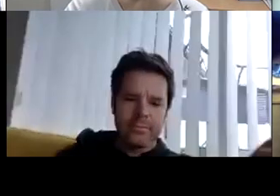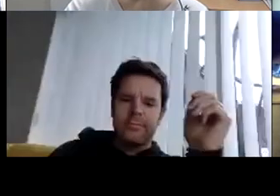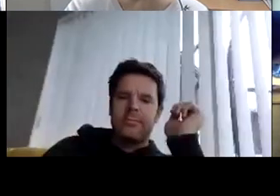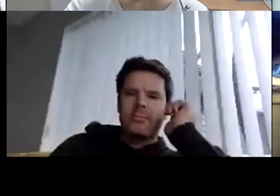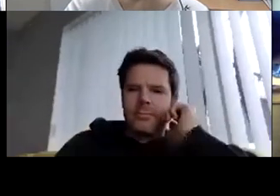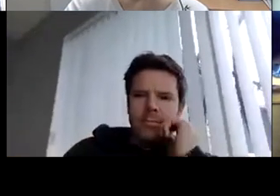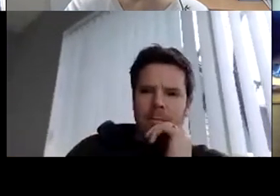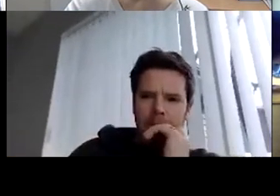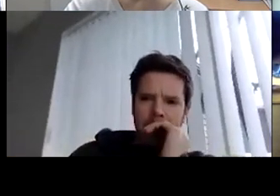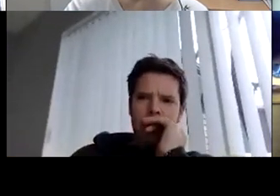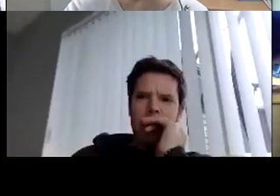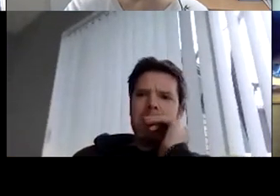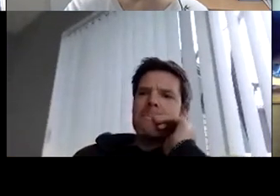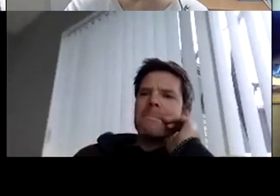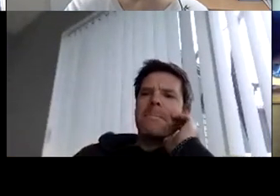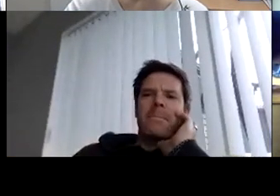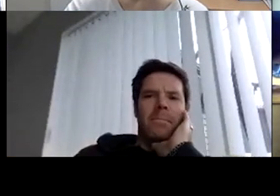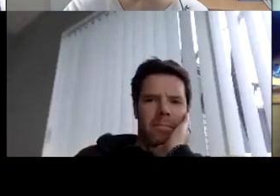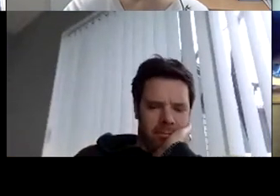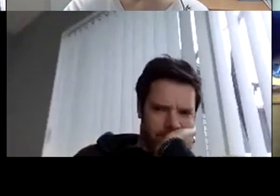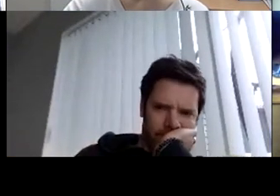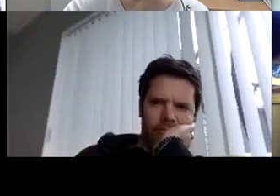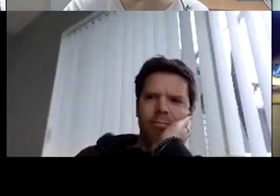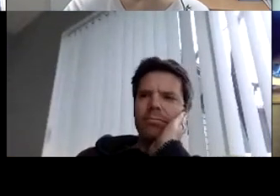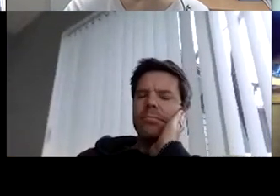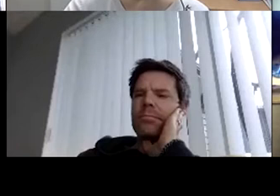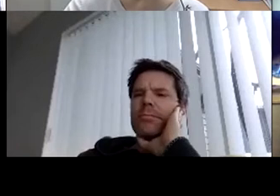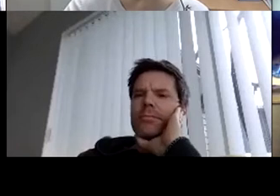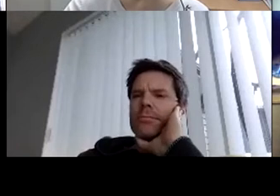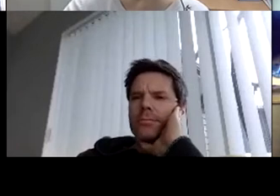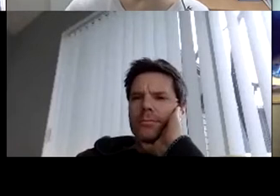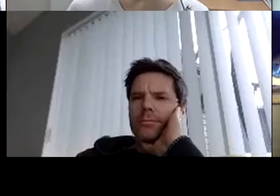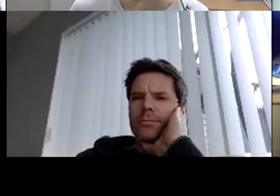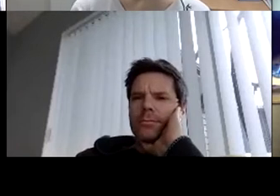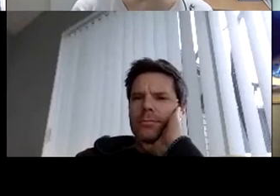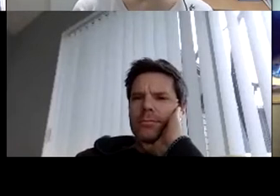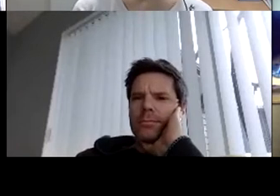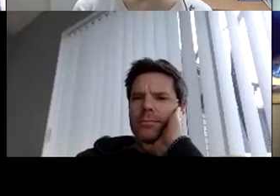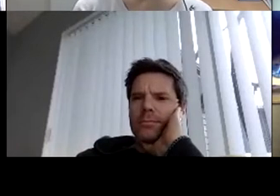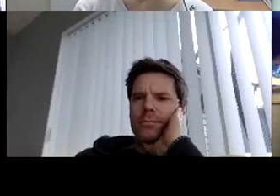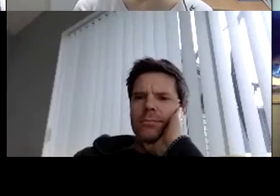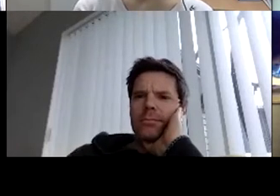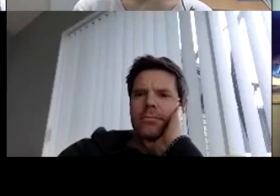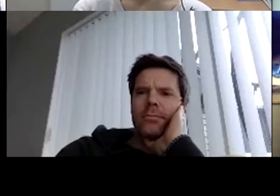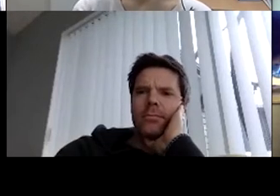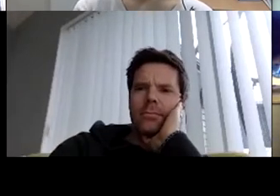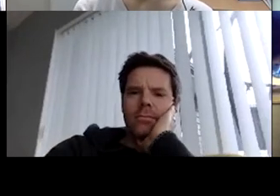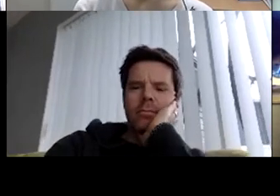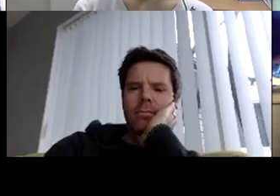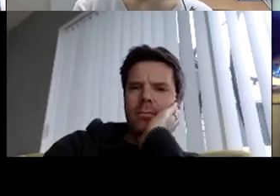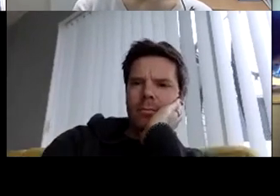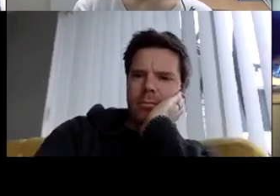my ethical dilemmas in many ways, as I'm part of the academic establishment, and